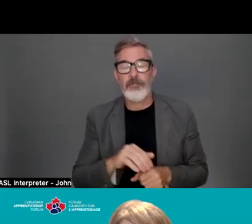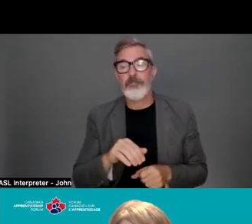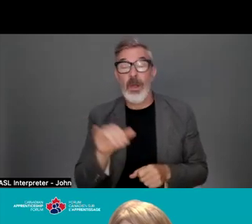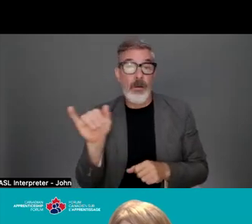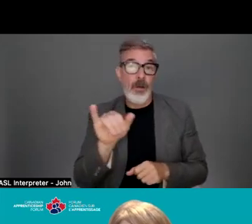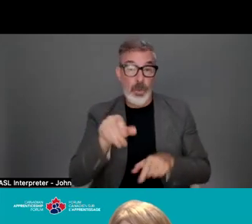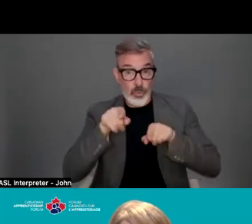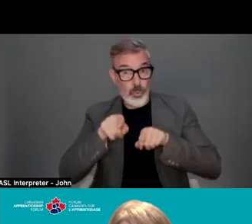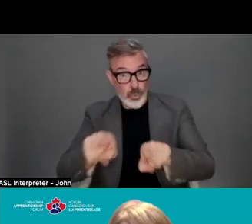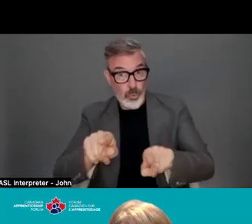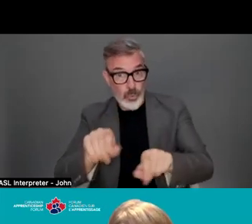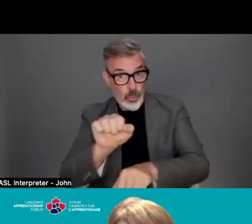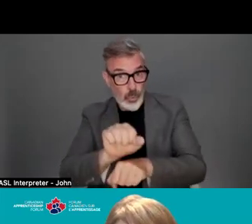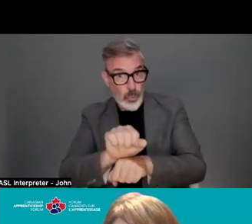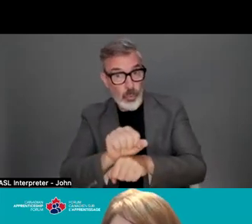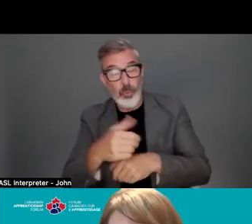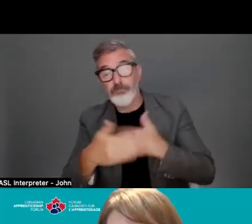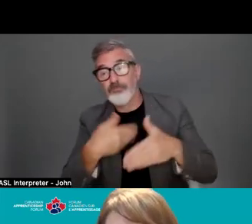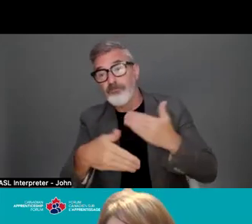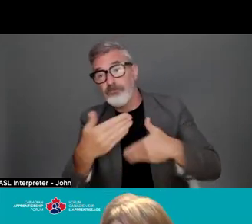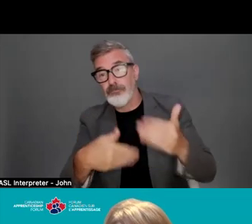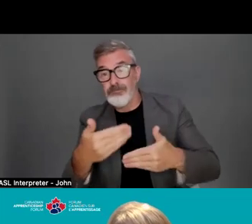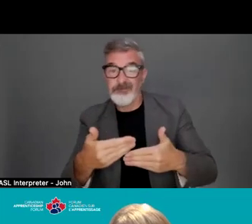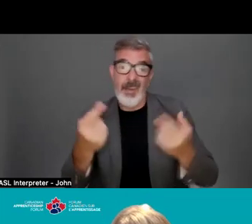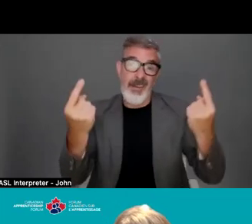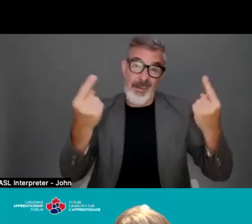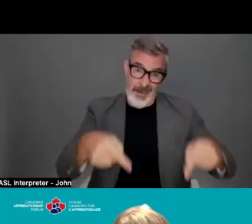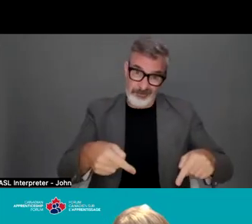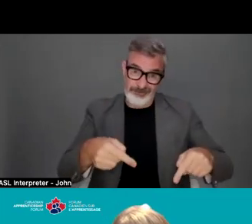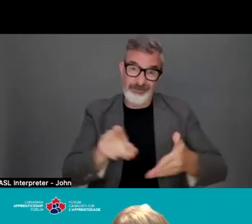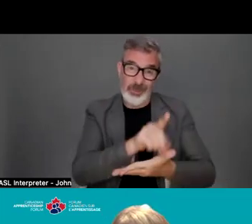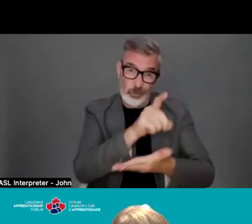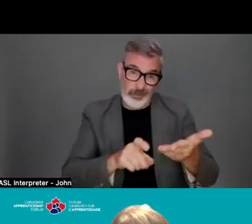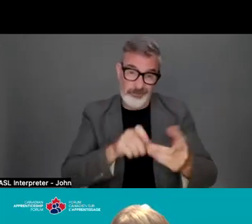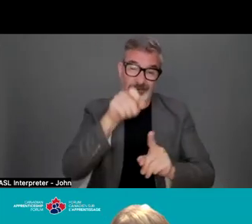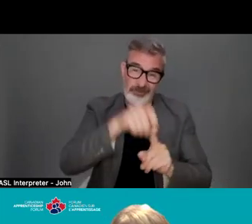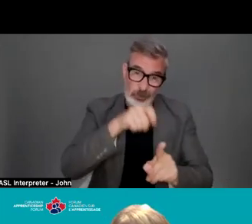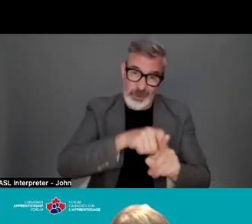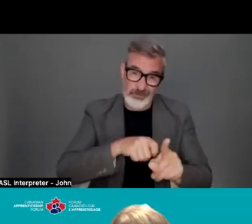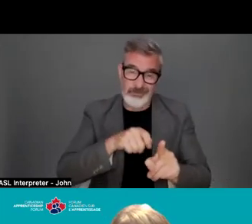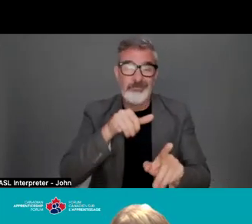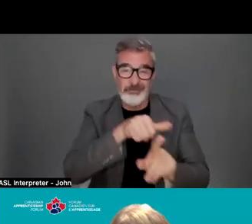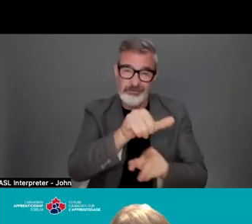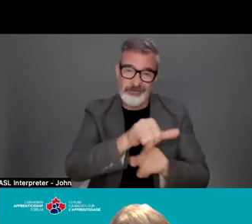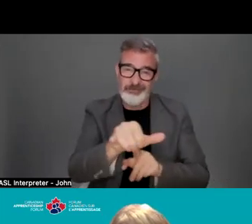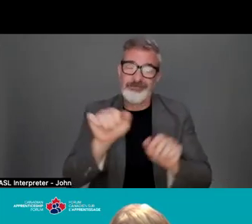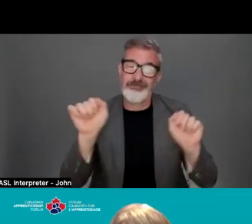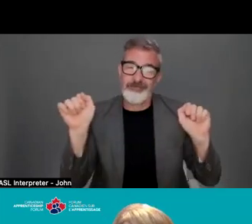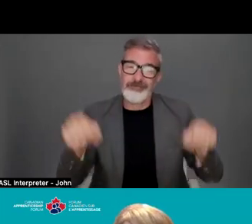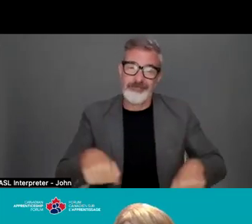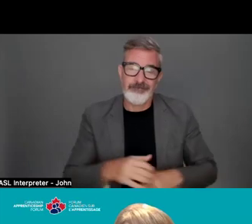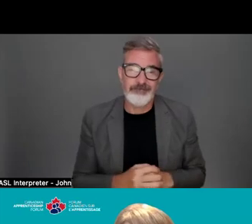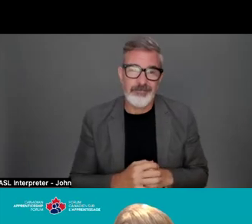include discrimination, harassment, and bullying. There also can be communication